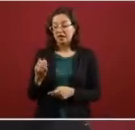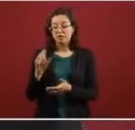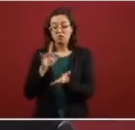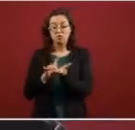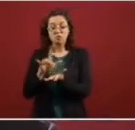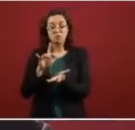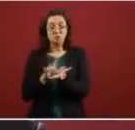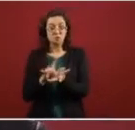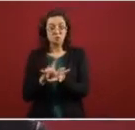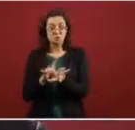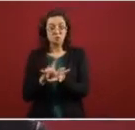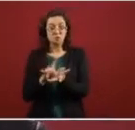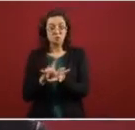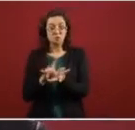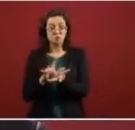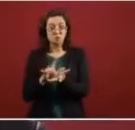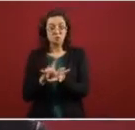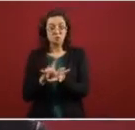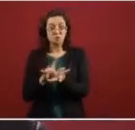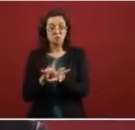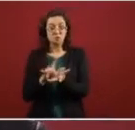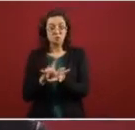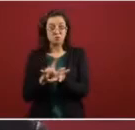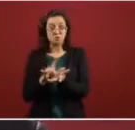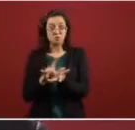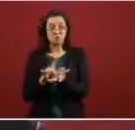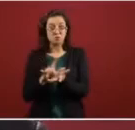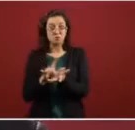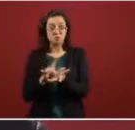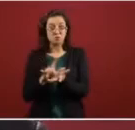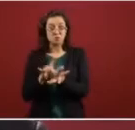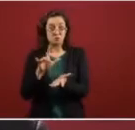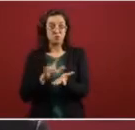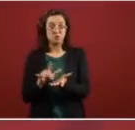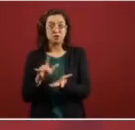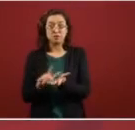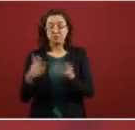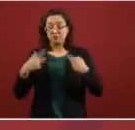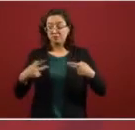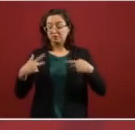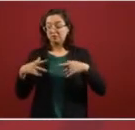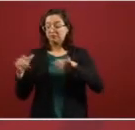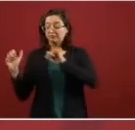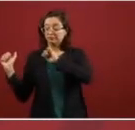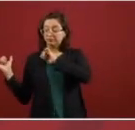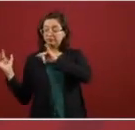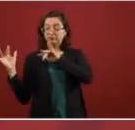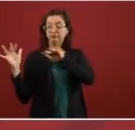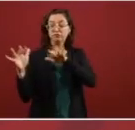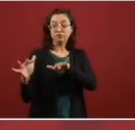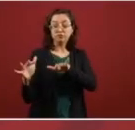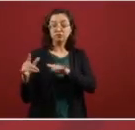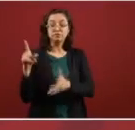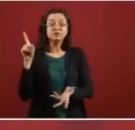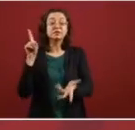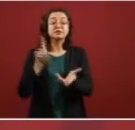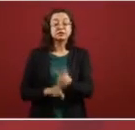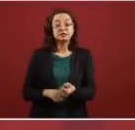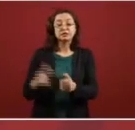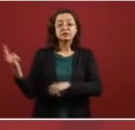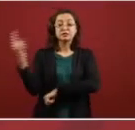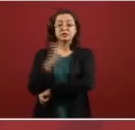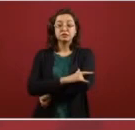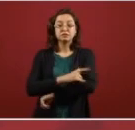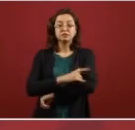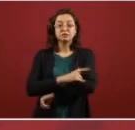torno al aeropuerto, had surrounded the airport. Y al interior del aeropuerto había elementos de las